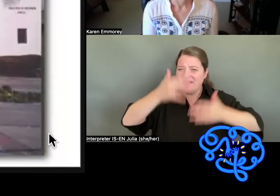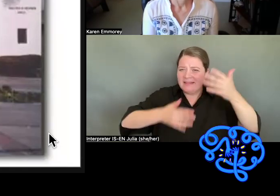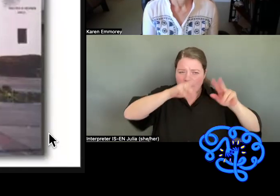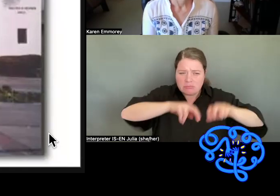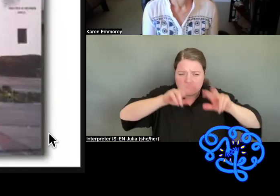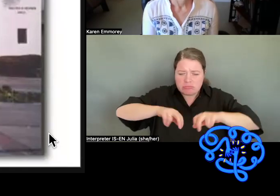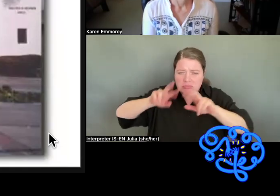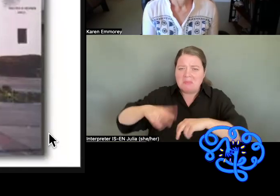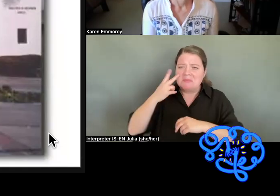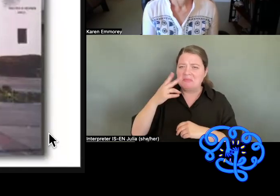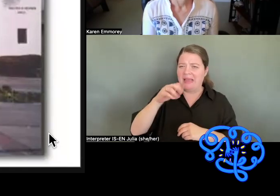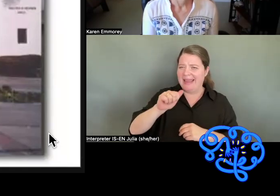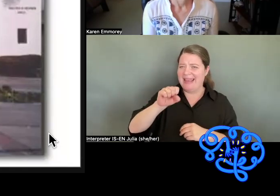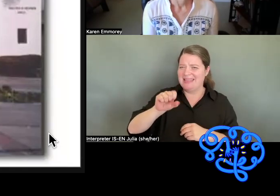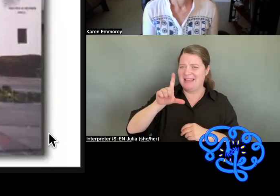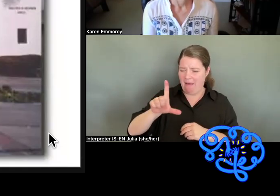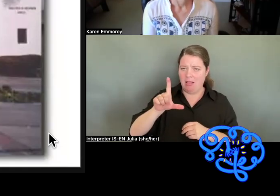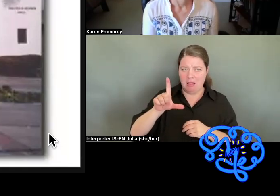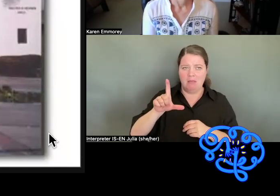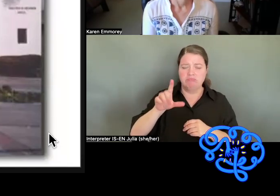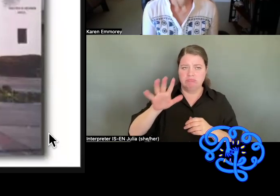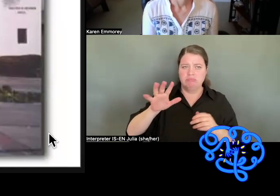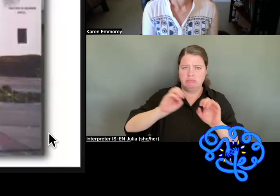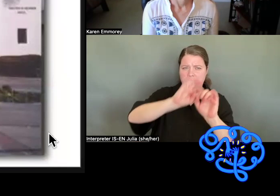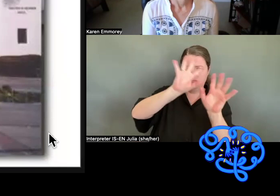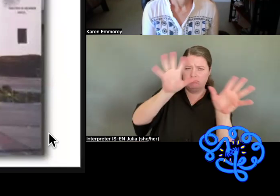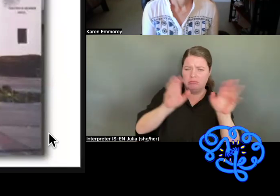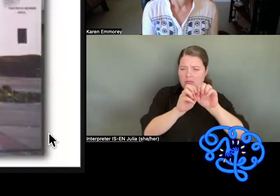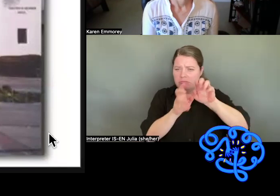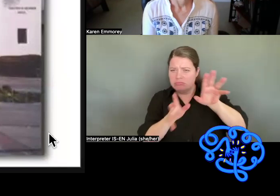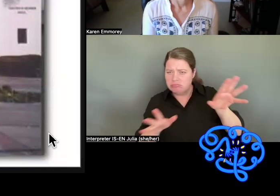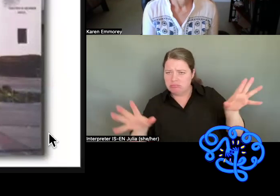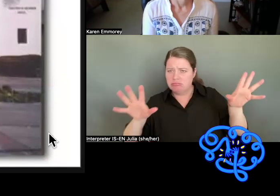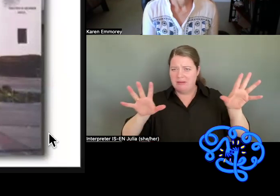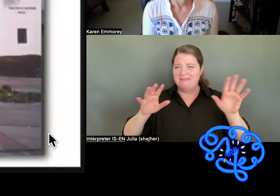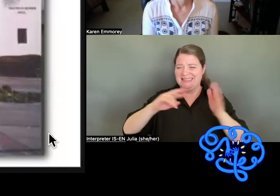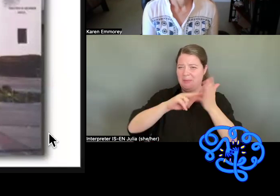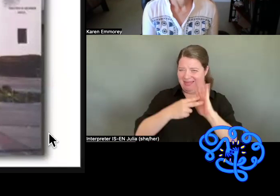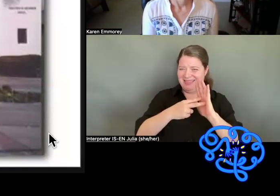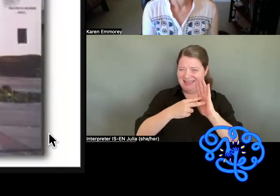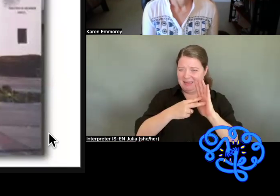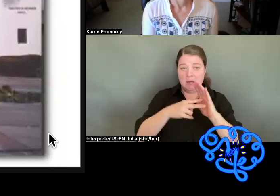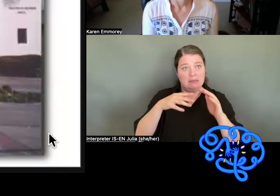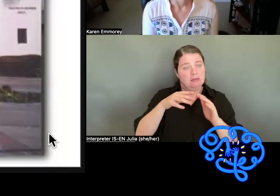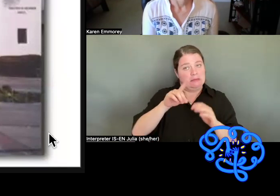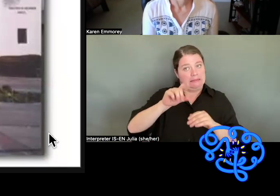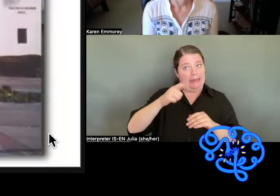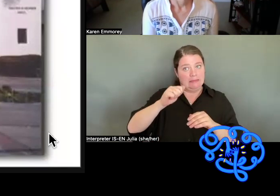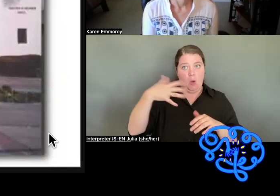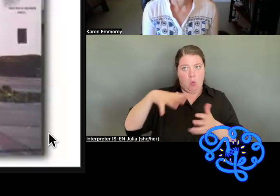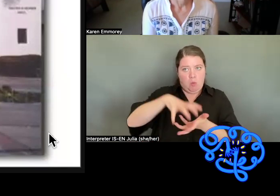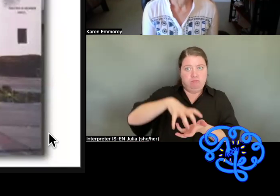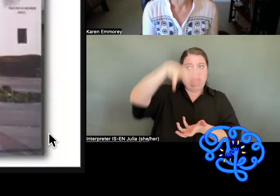semantic organization of the ASL lexicon on a large set of data. So, dear